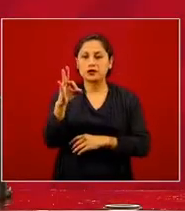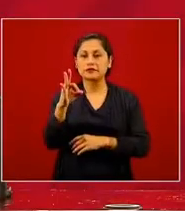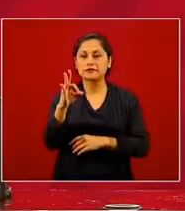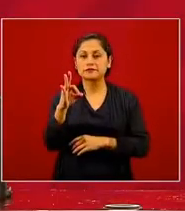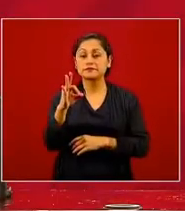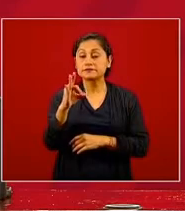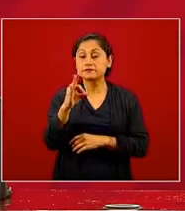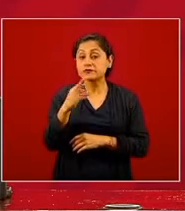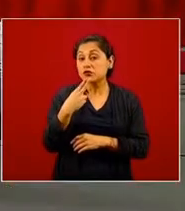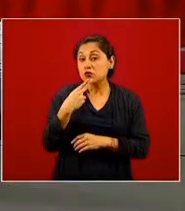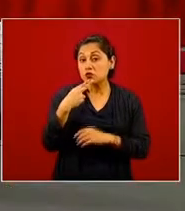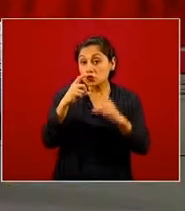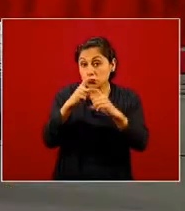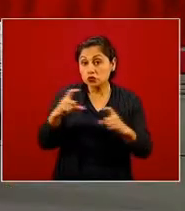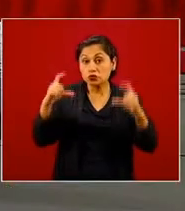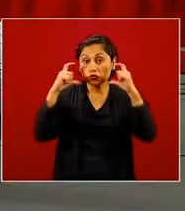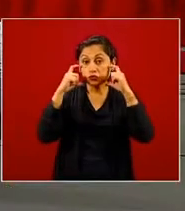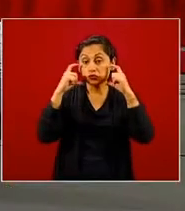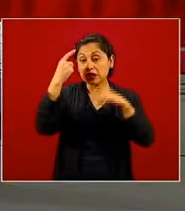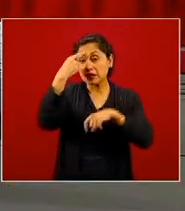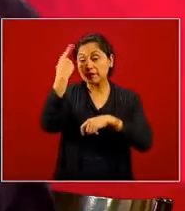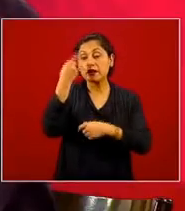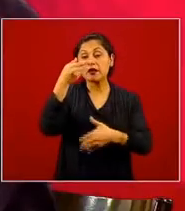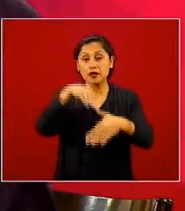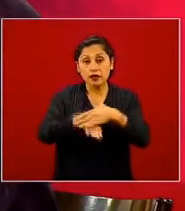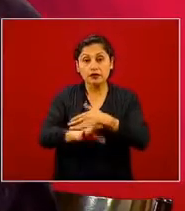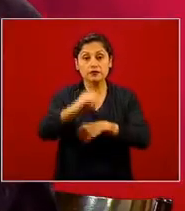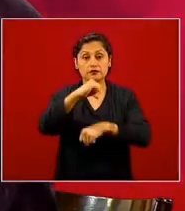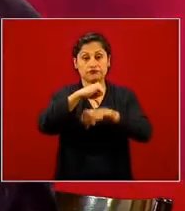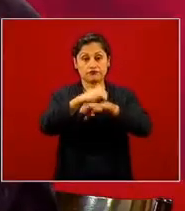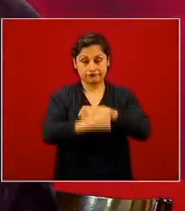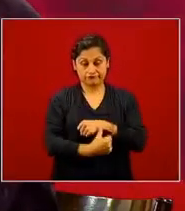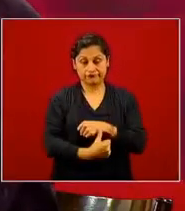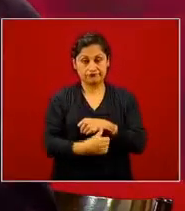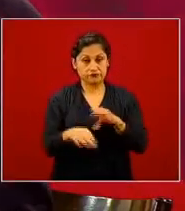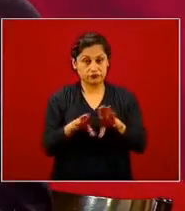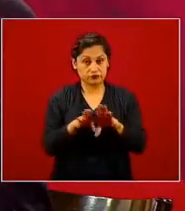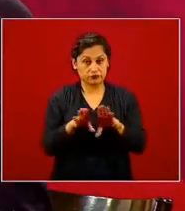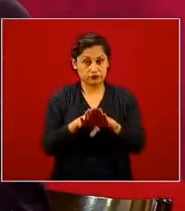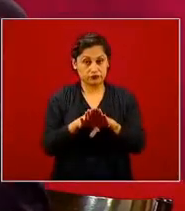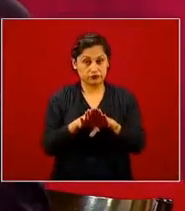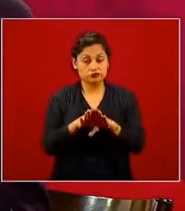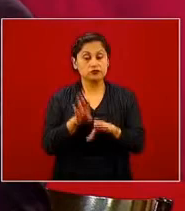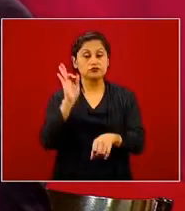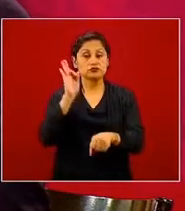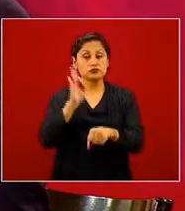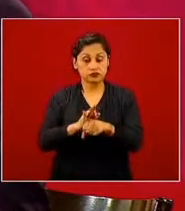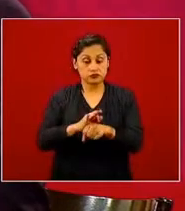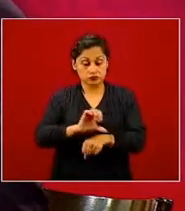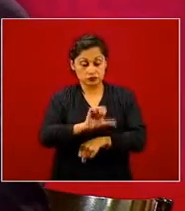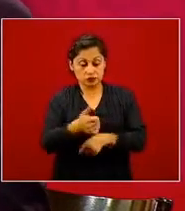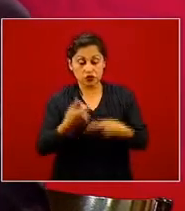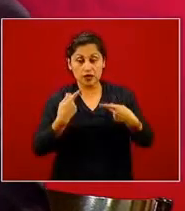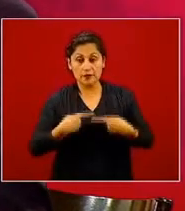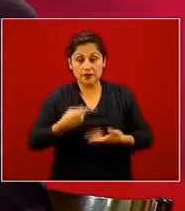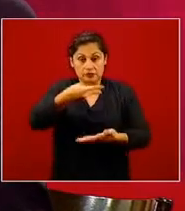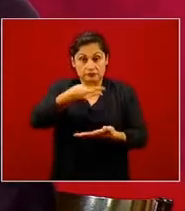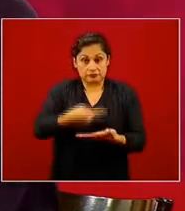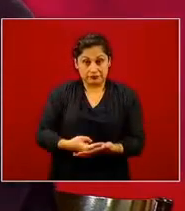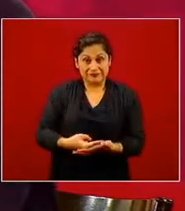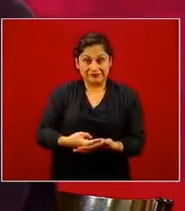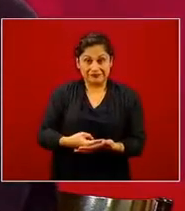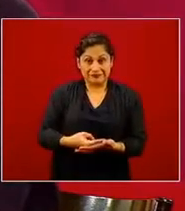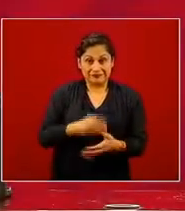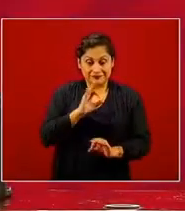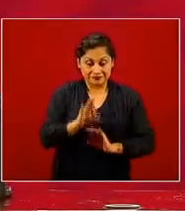this is something that can filter some elements, and we usually use it in